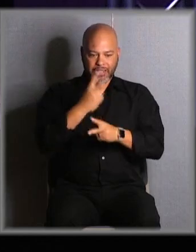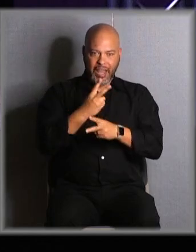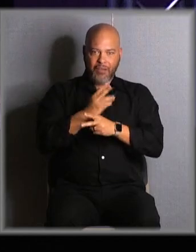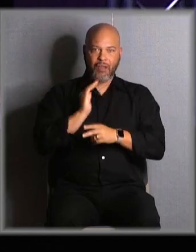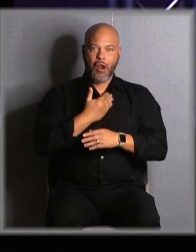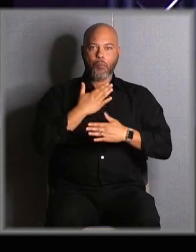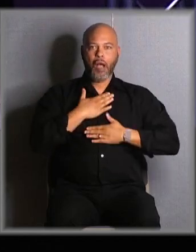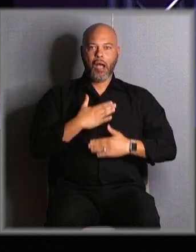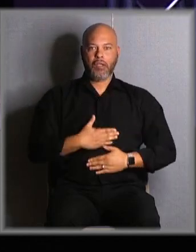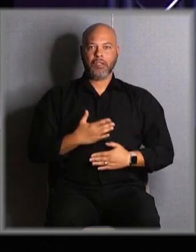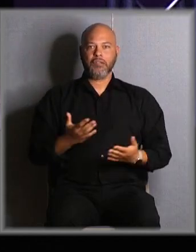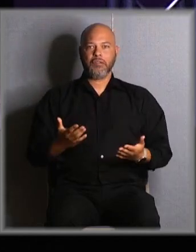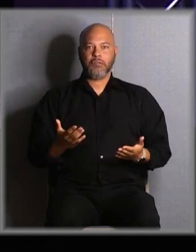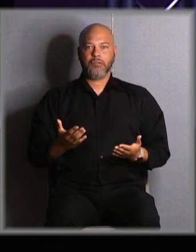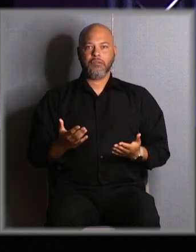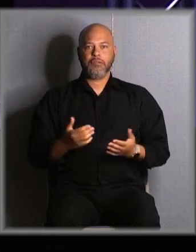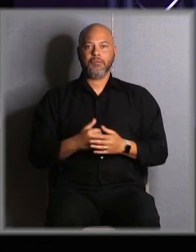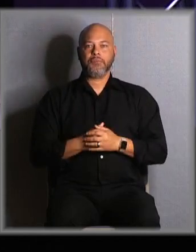our bodies.